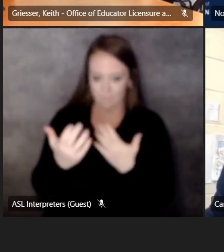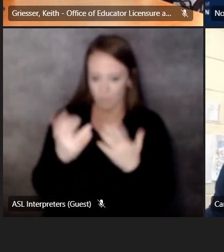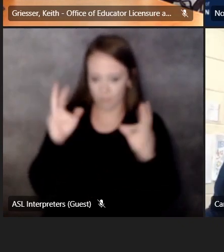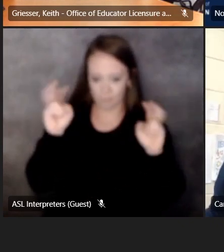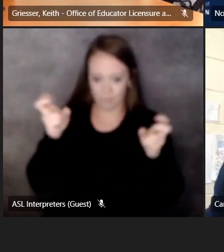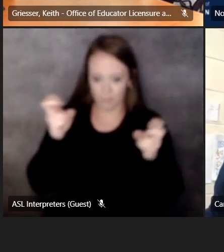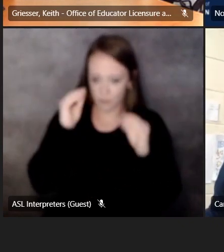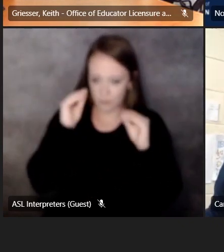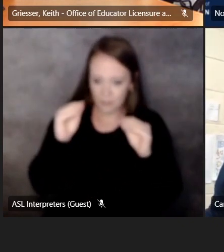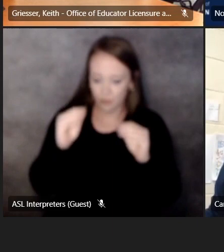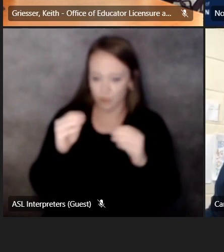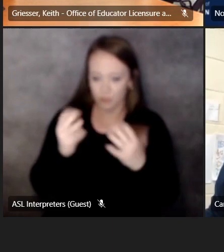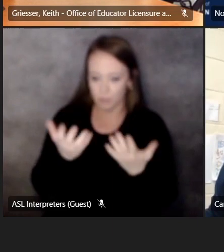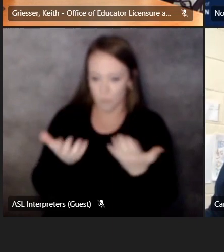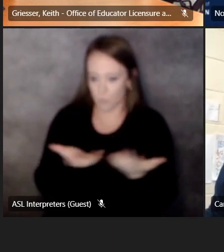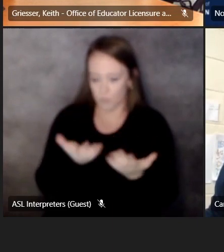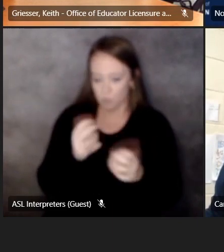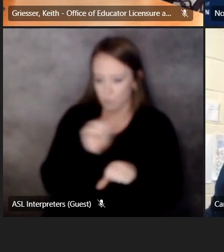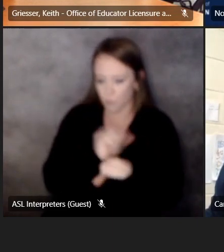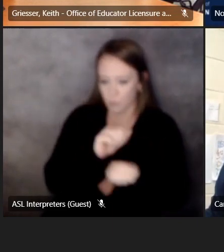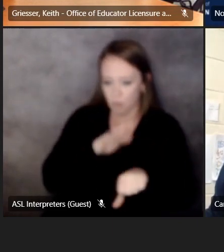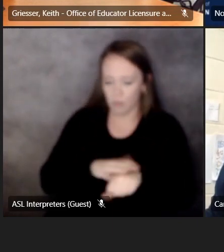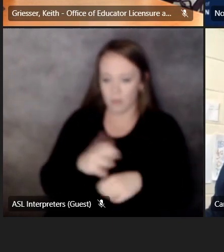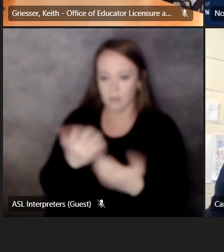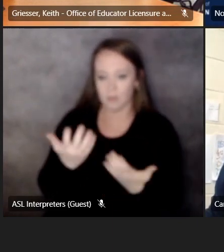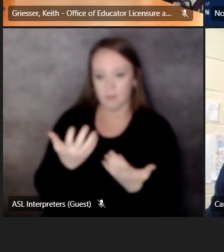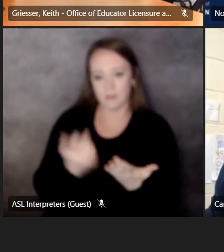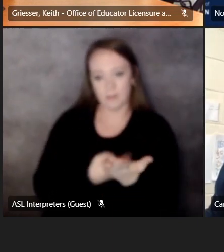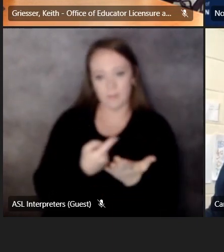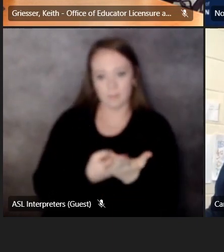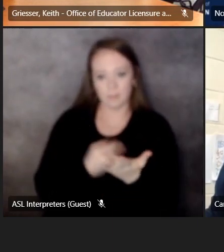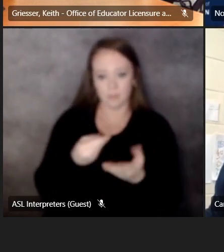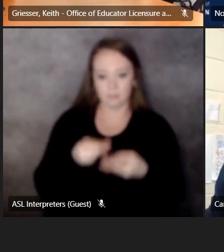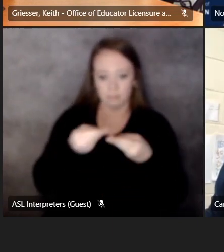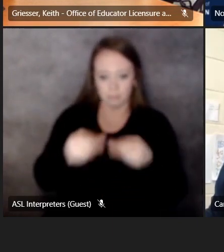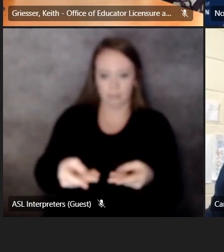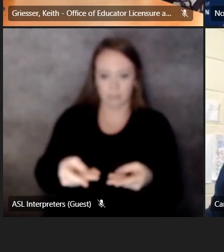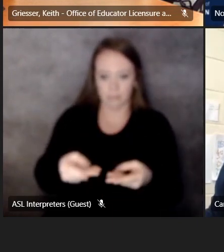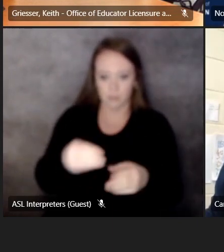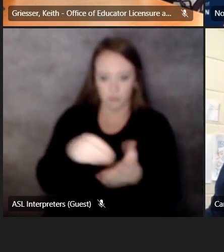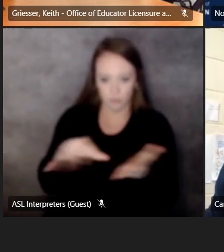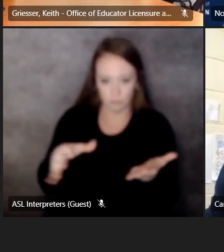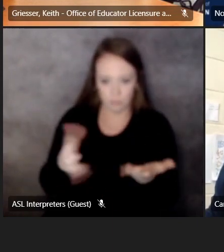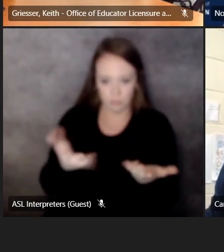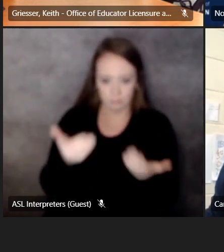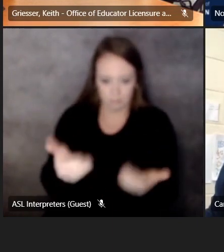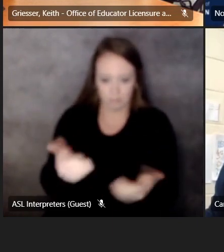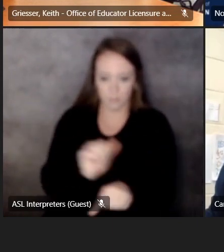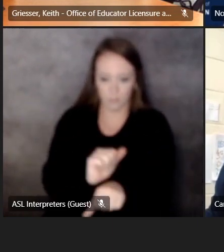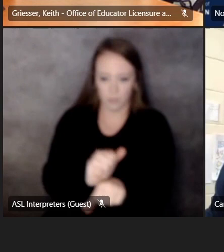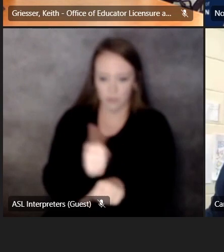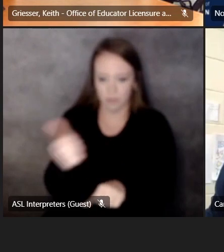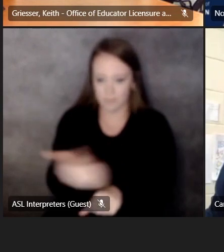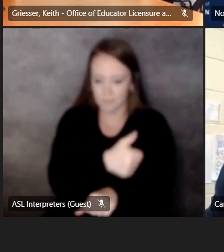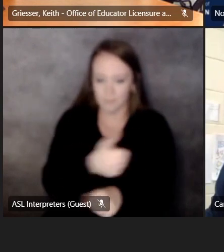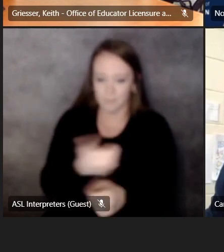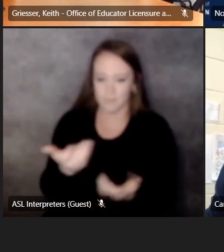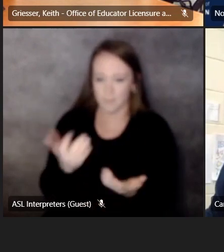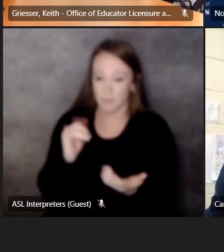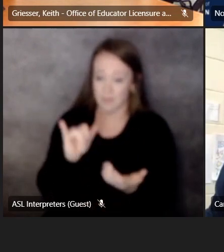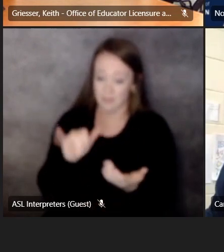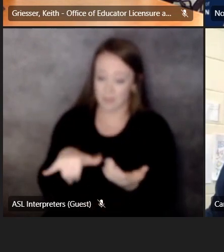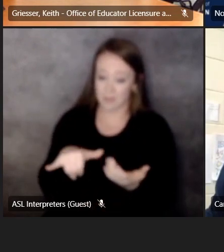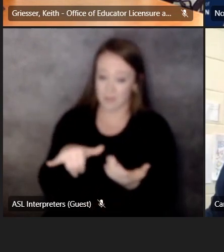on. I mean, at some point you hand things over to the student and you ask them to do some work. And that task can